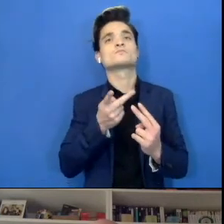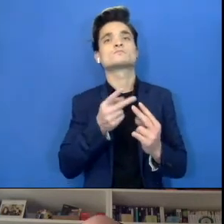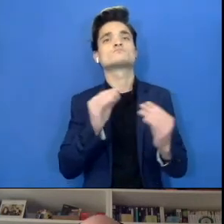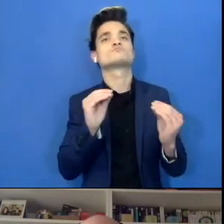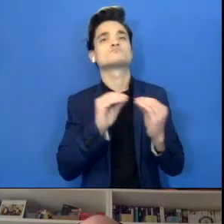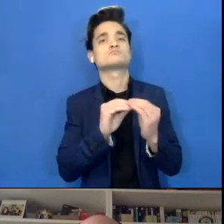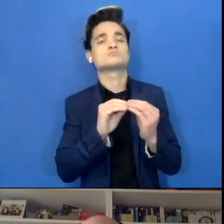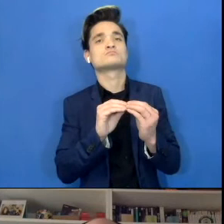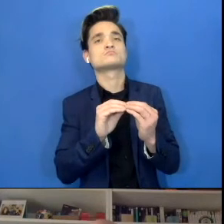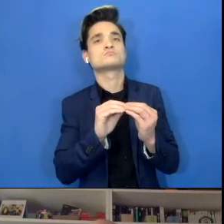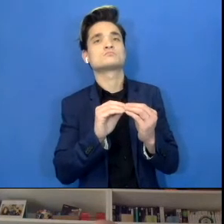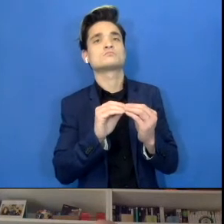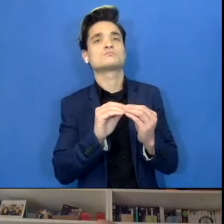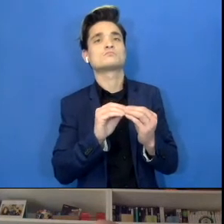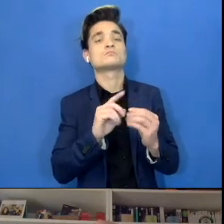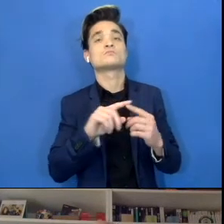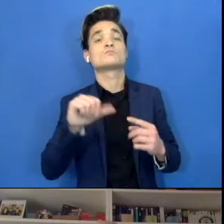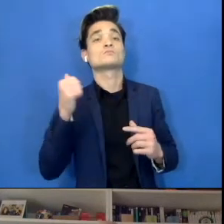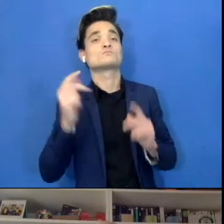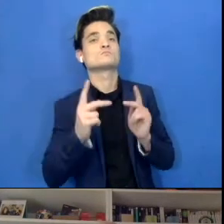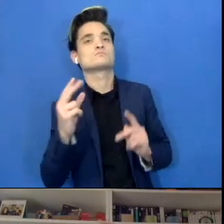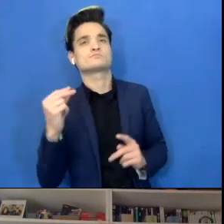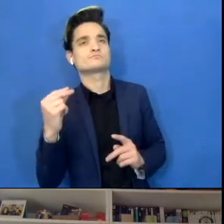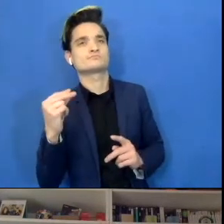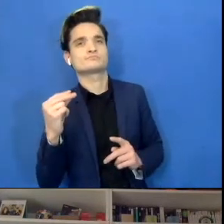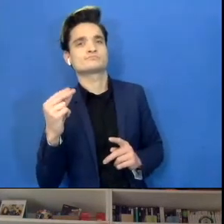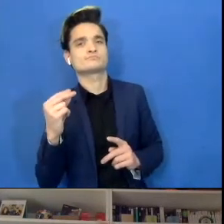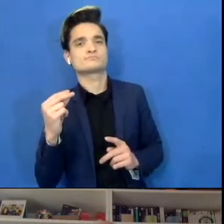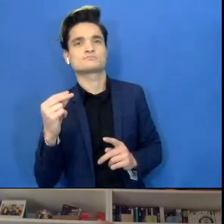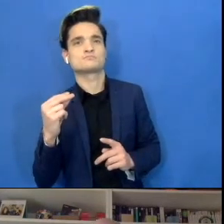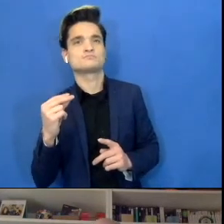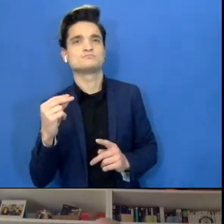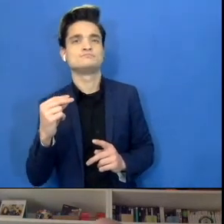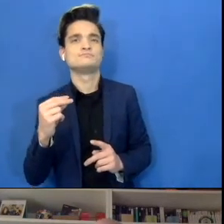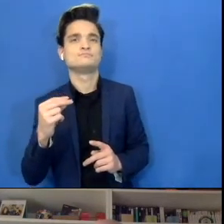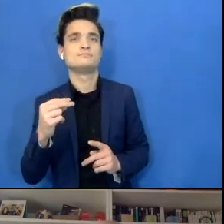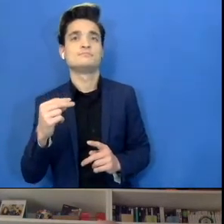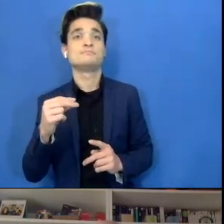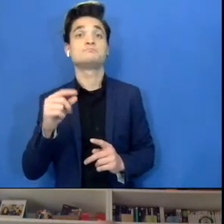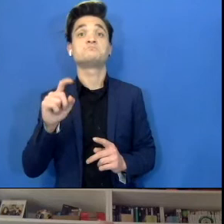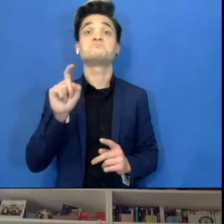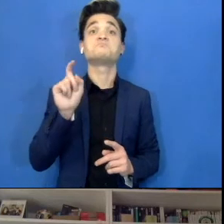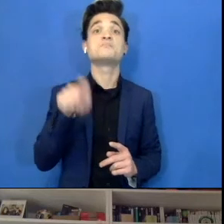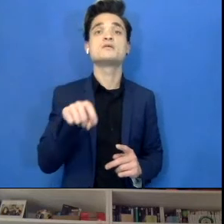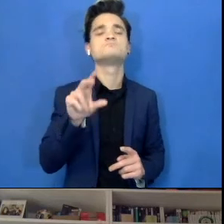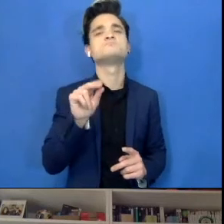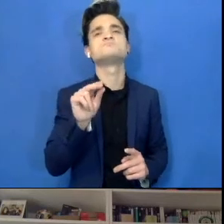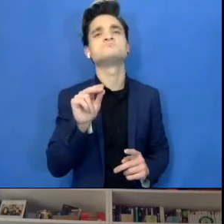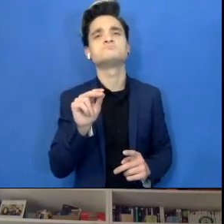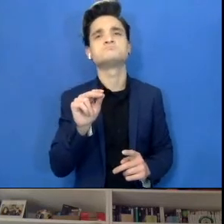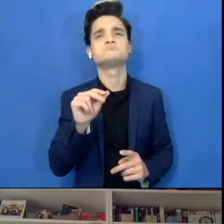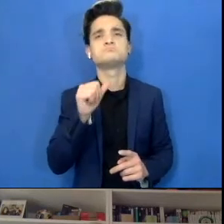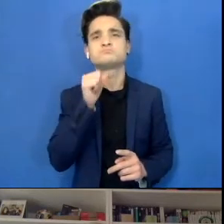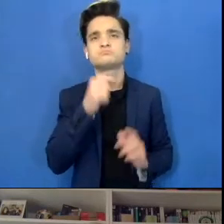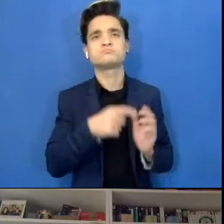a must do. We just knew that if the scene allows it, this could be a nice ending.